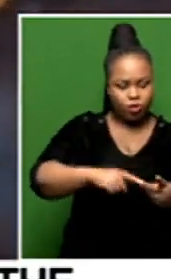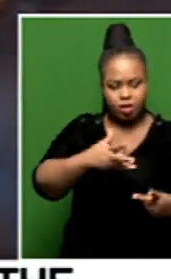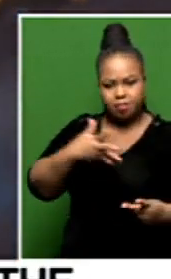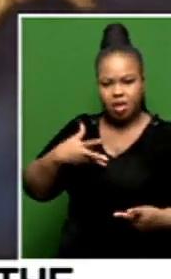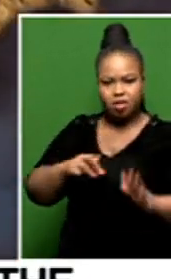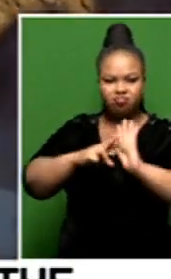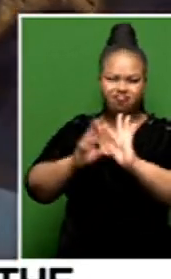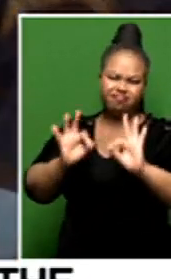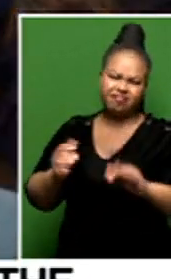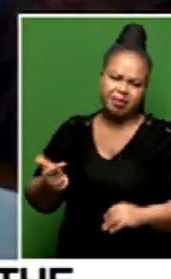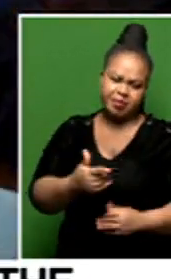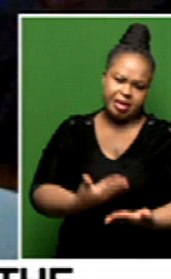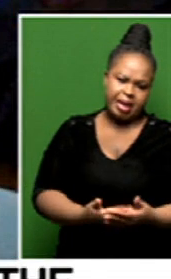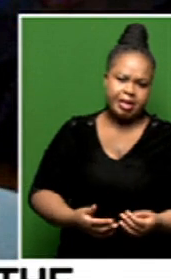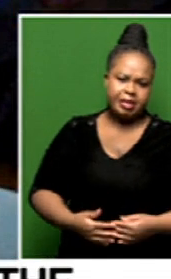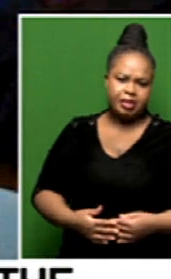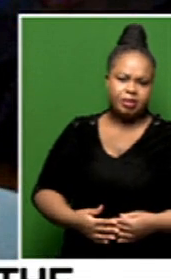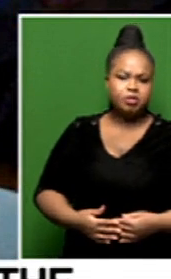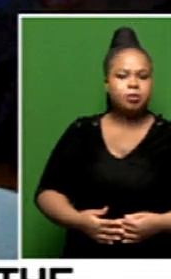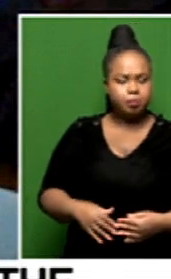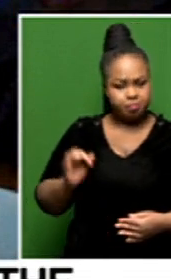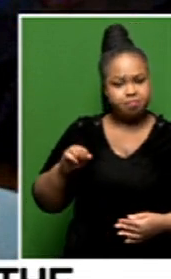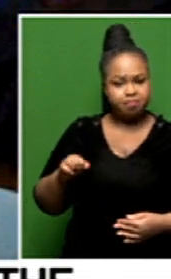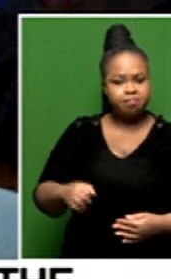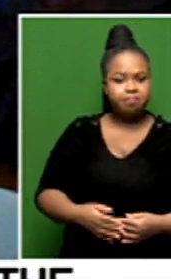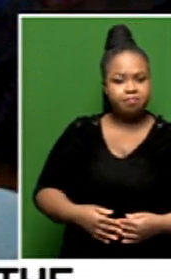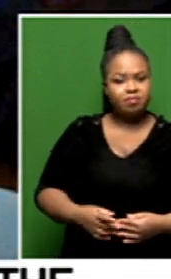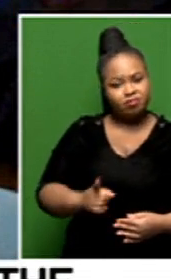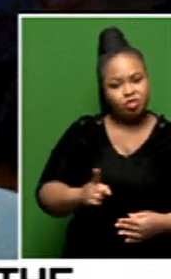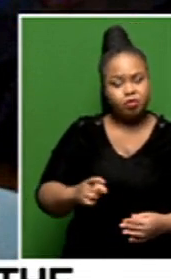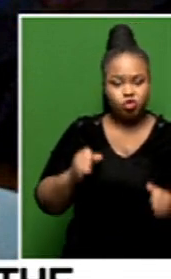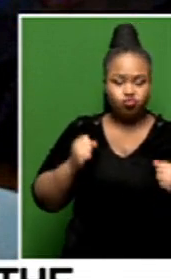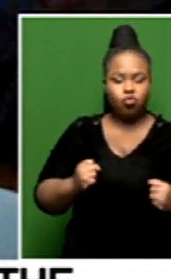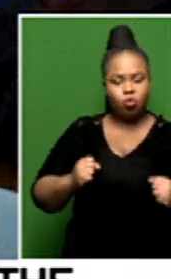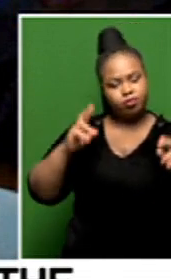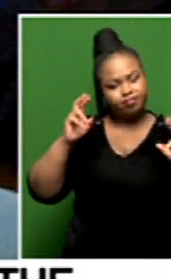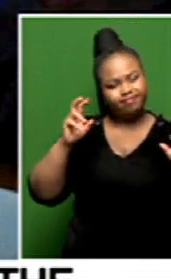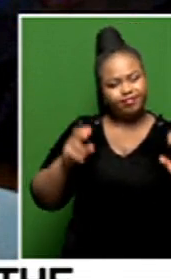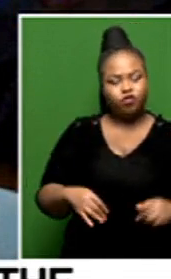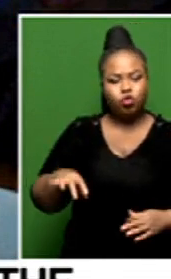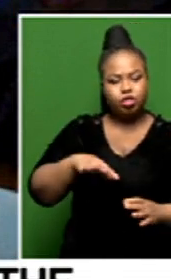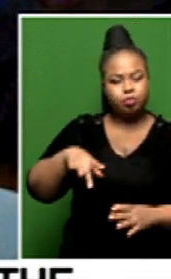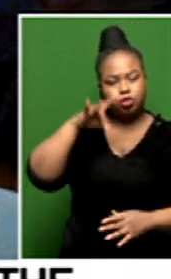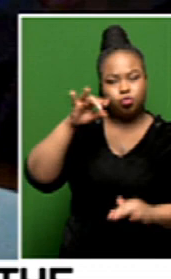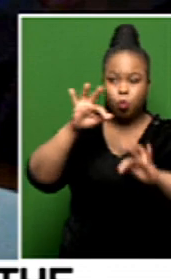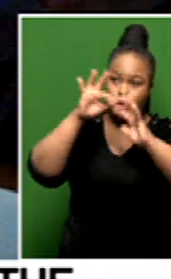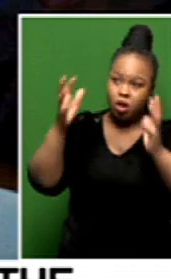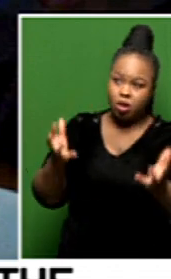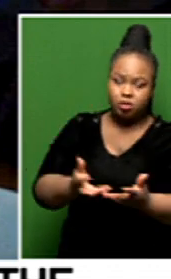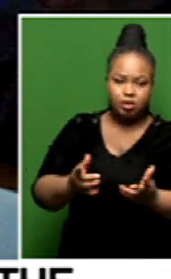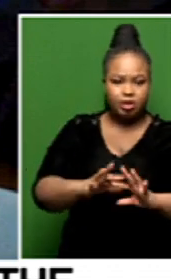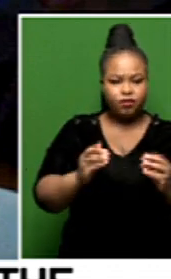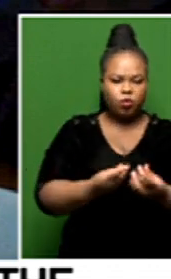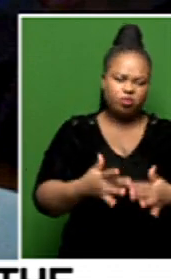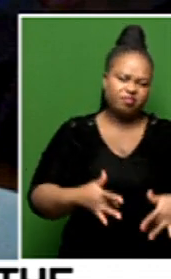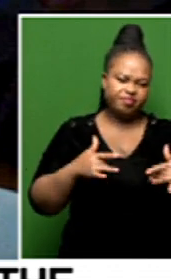are represented, you know. So yeah, those are the strong themes of the spiritual world and the world that we're living